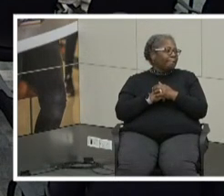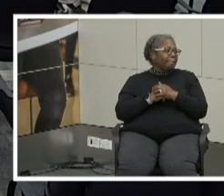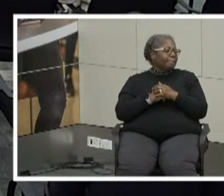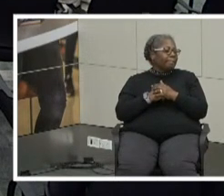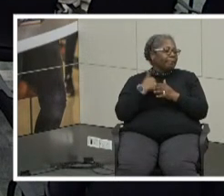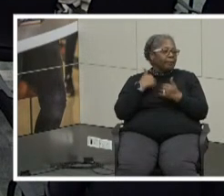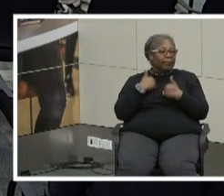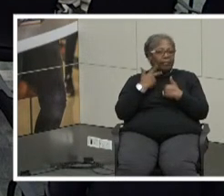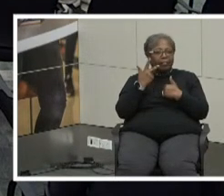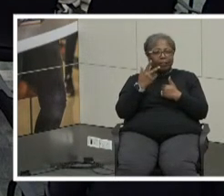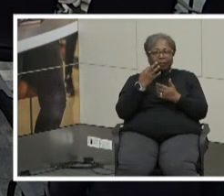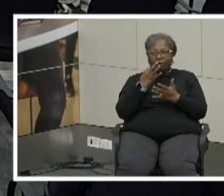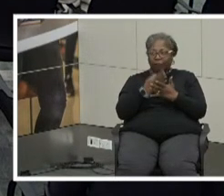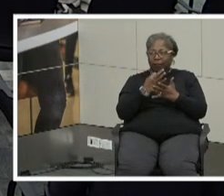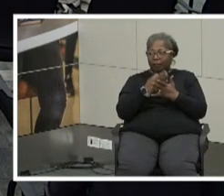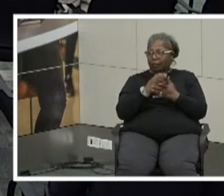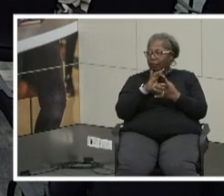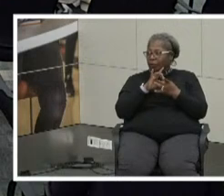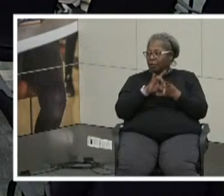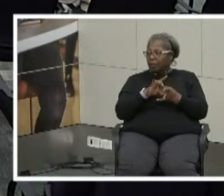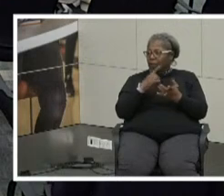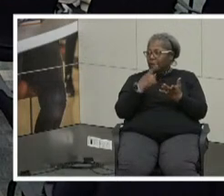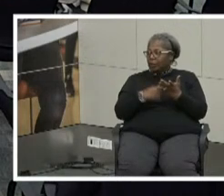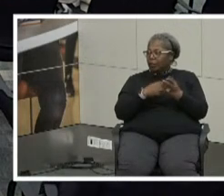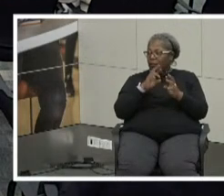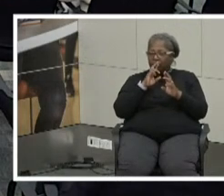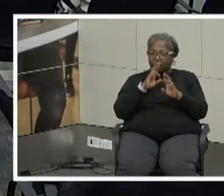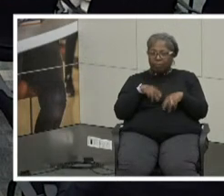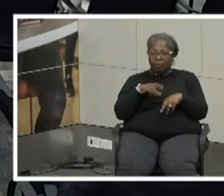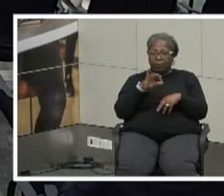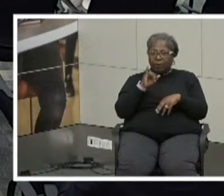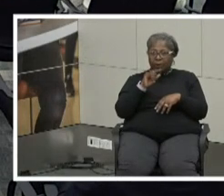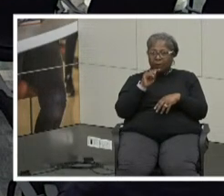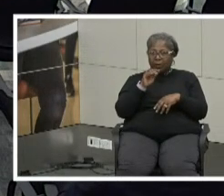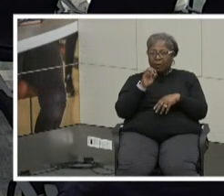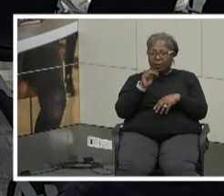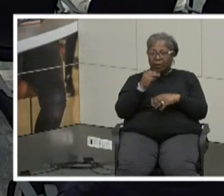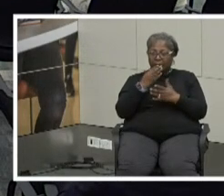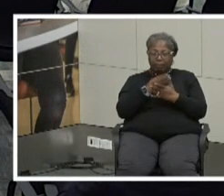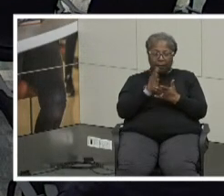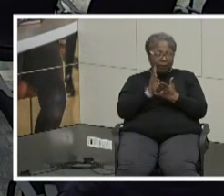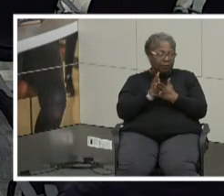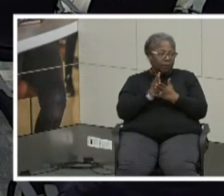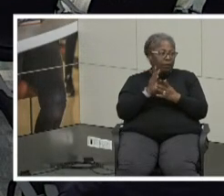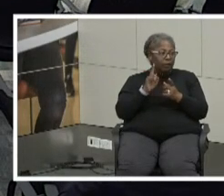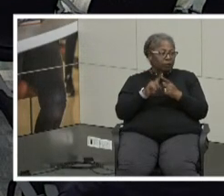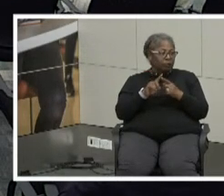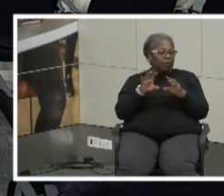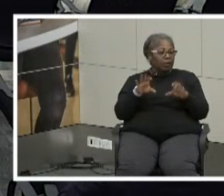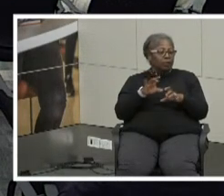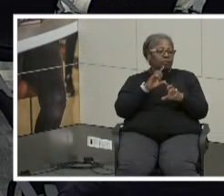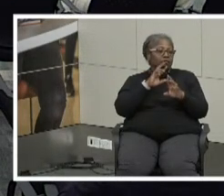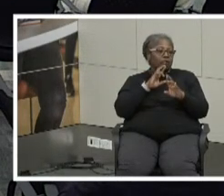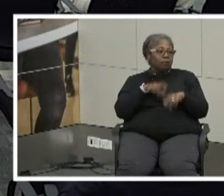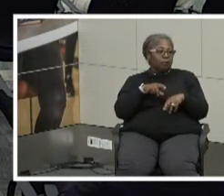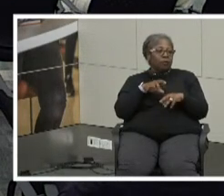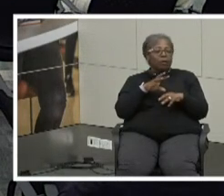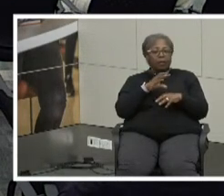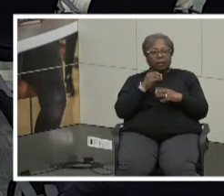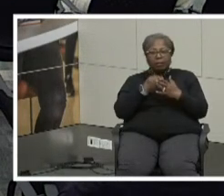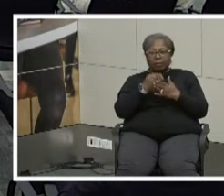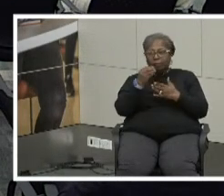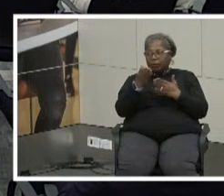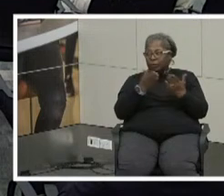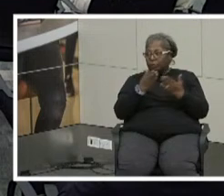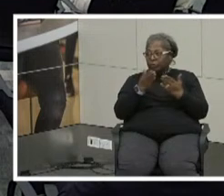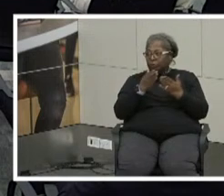um we have three Finance related discussion and report items the budget to actual report the investment report and the purchasing